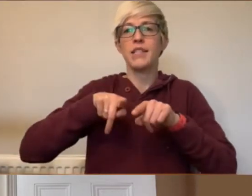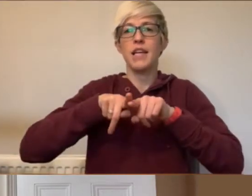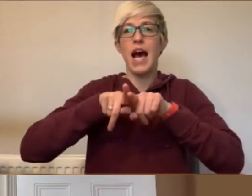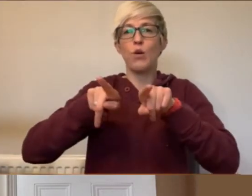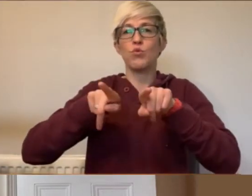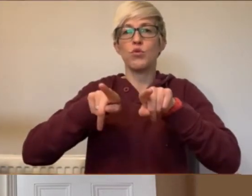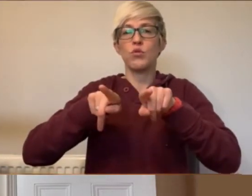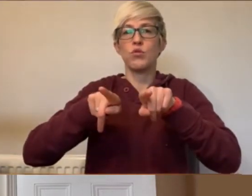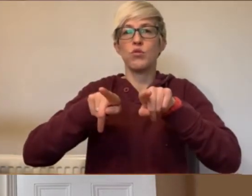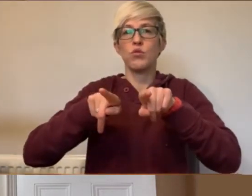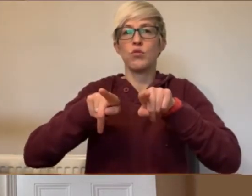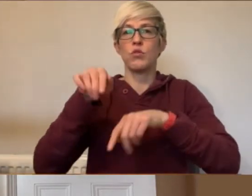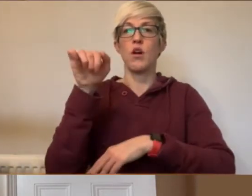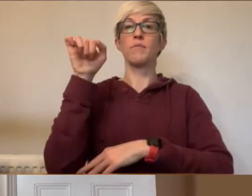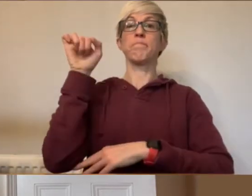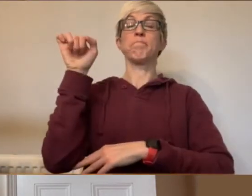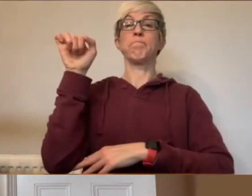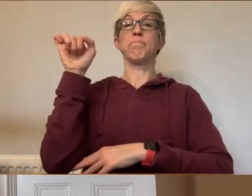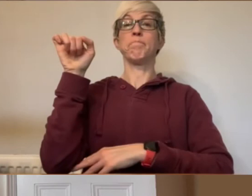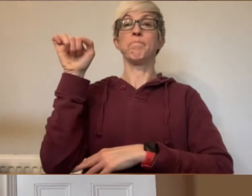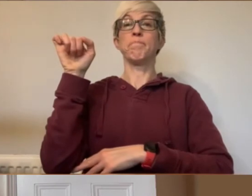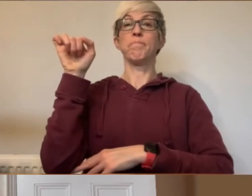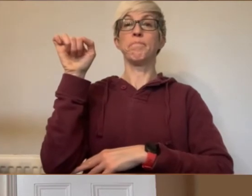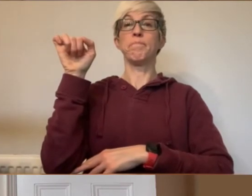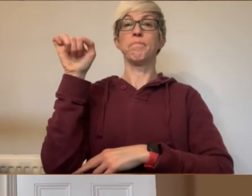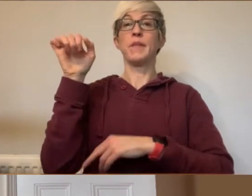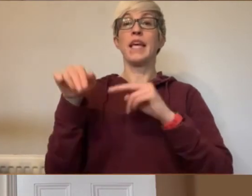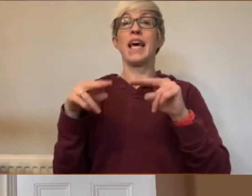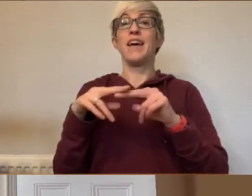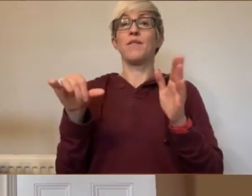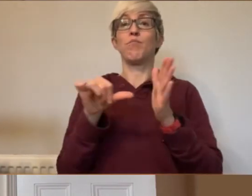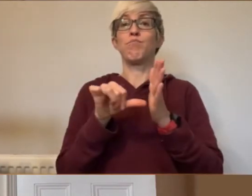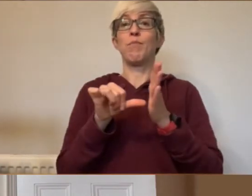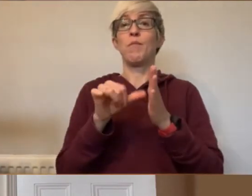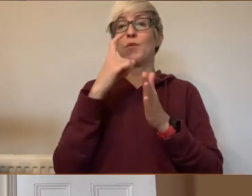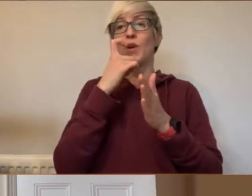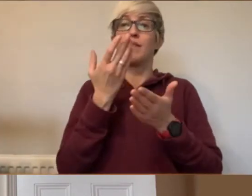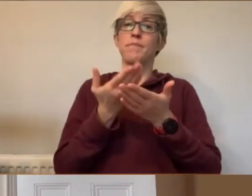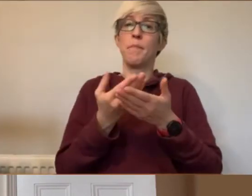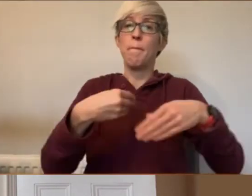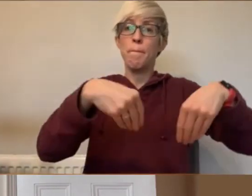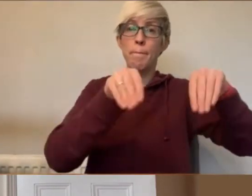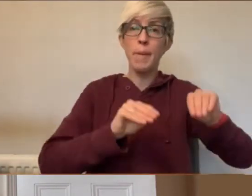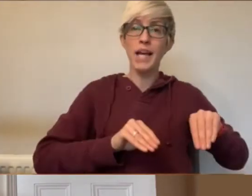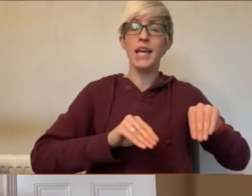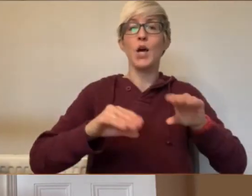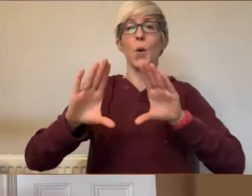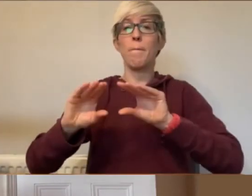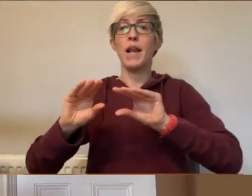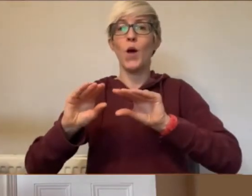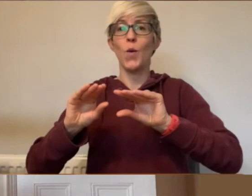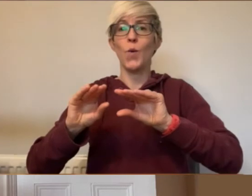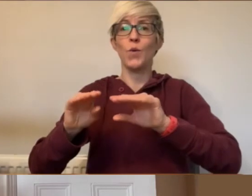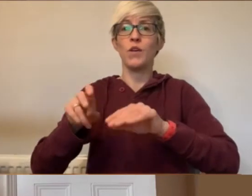us. And if sitting up straight here again is tricky, come and sit up on your folded blanket or